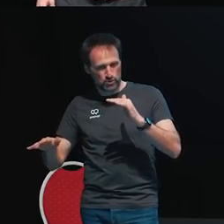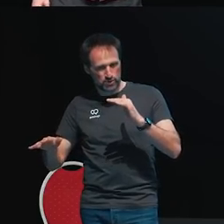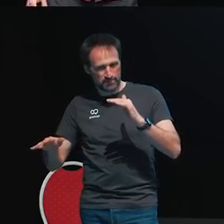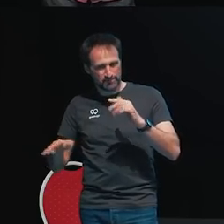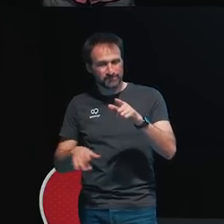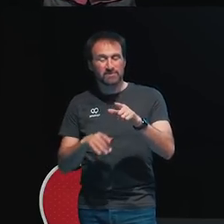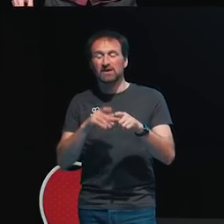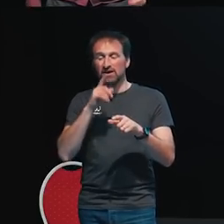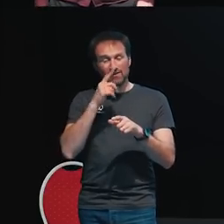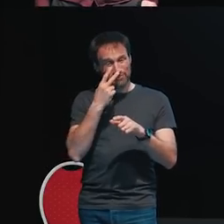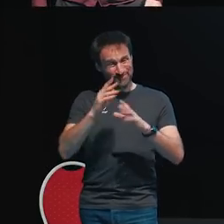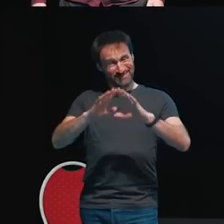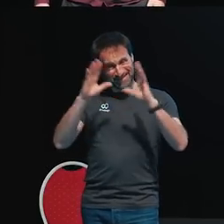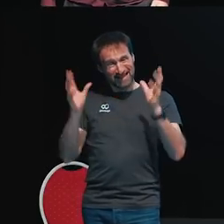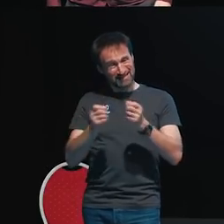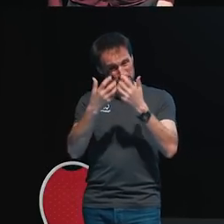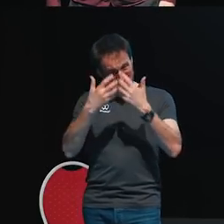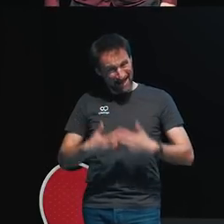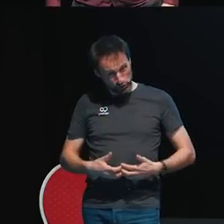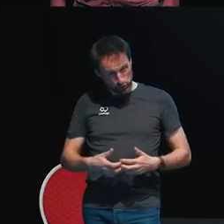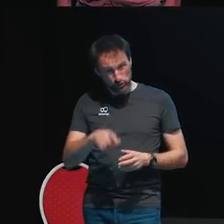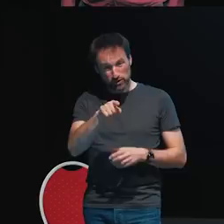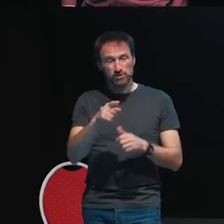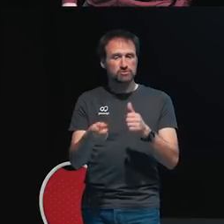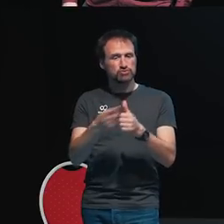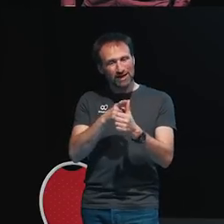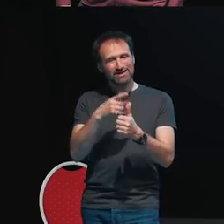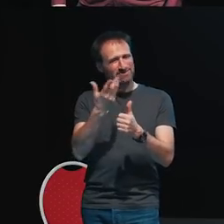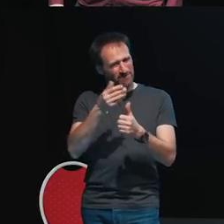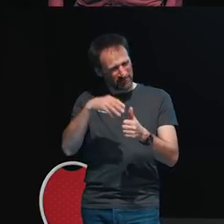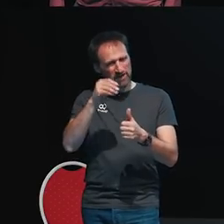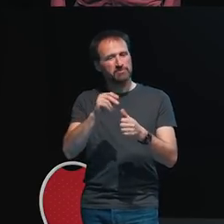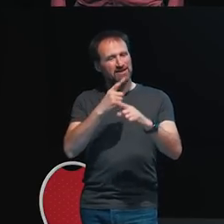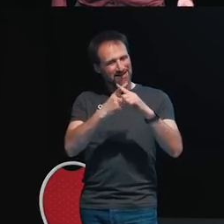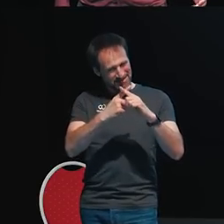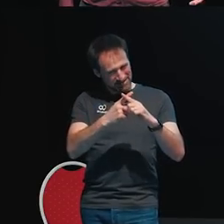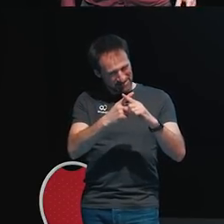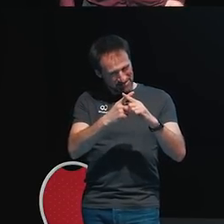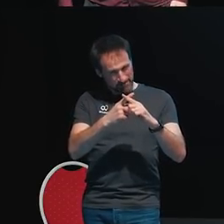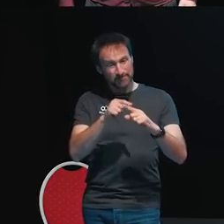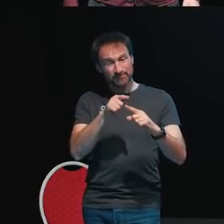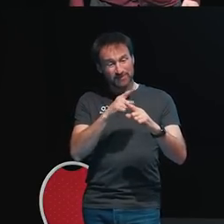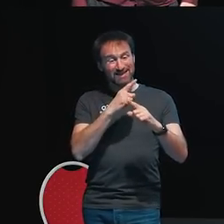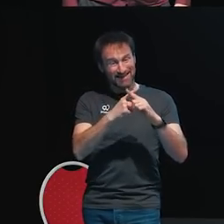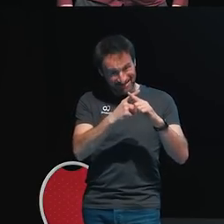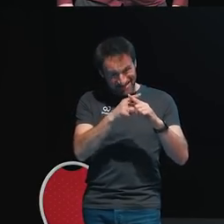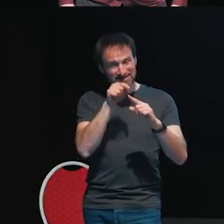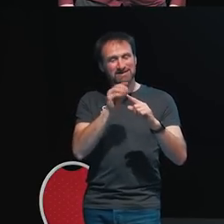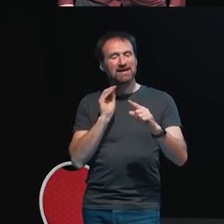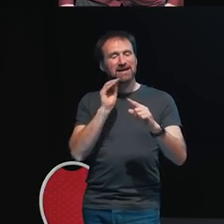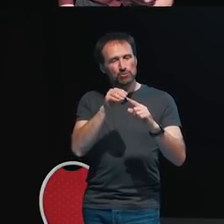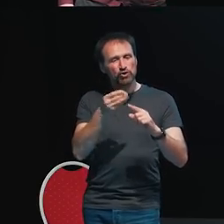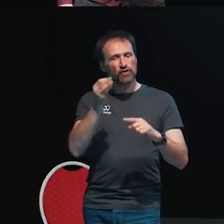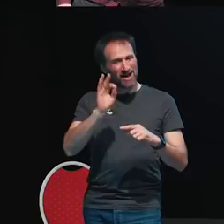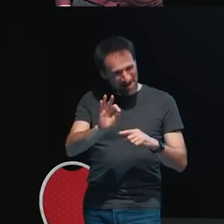Because if you look at the whole computation, what you start with is actually the X, and that is the input of an F, and